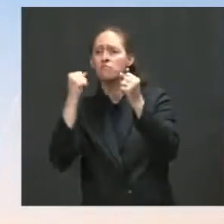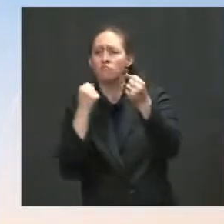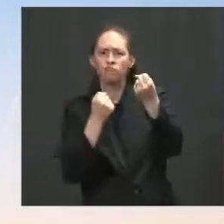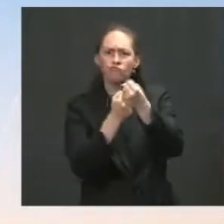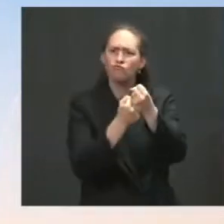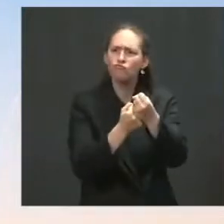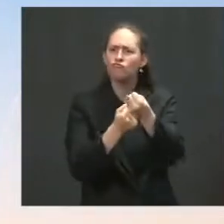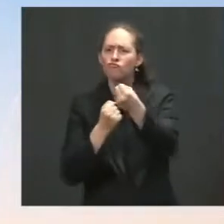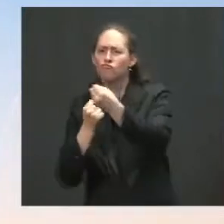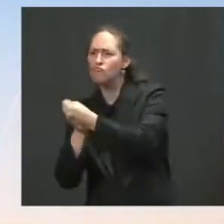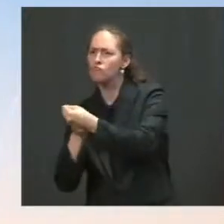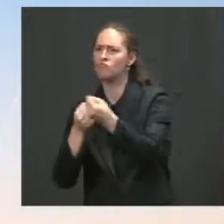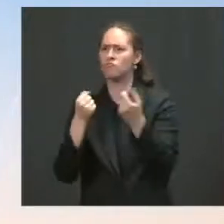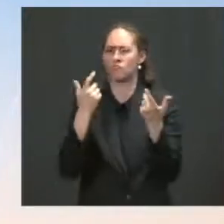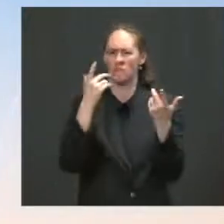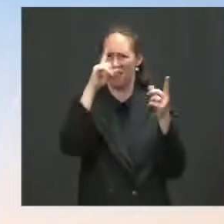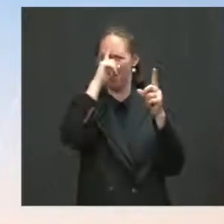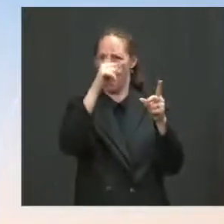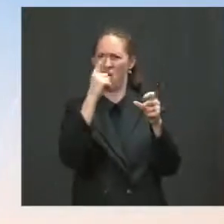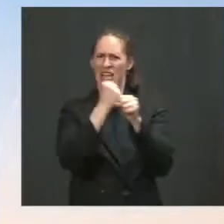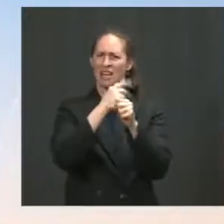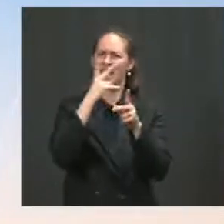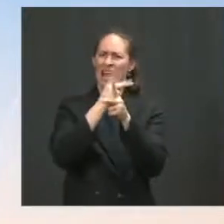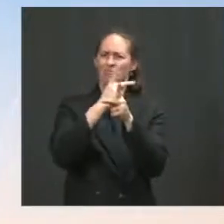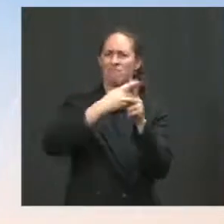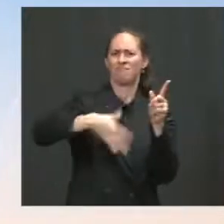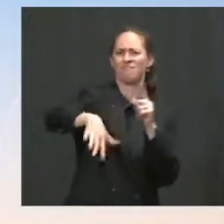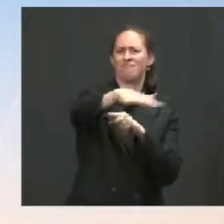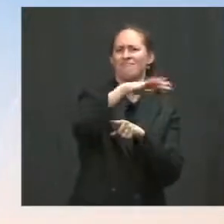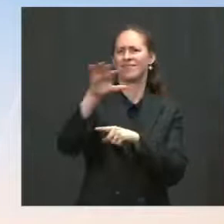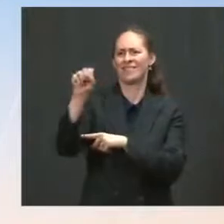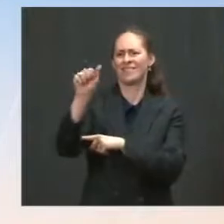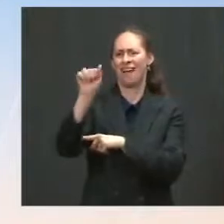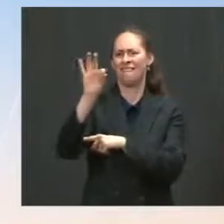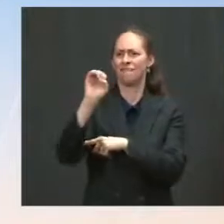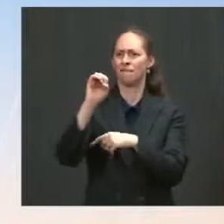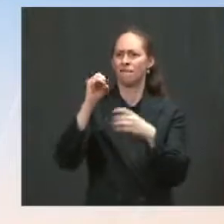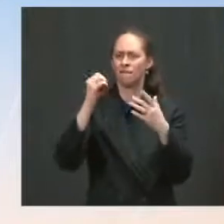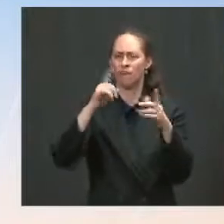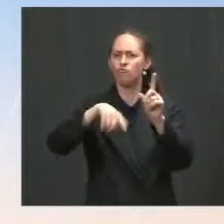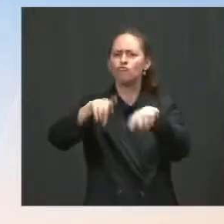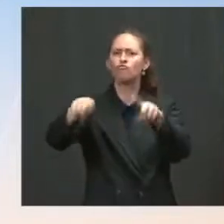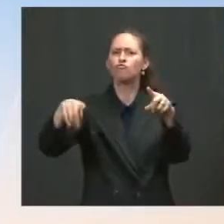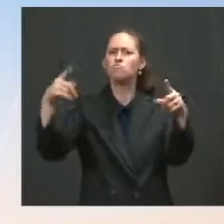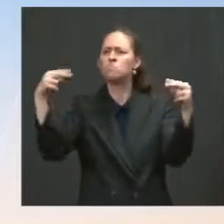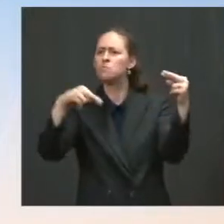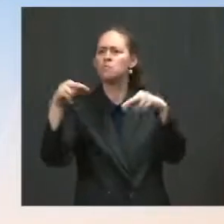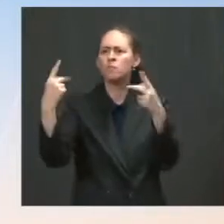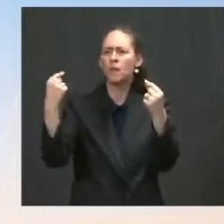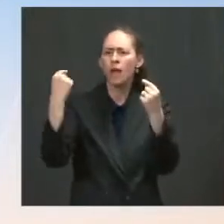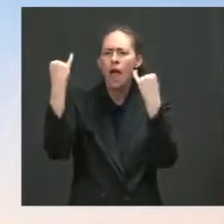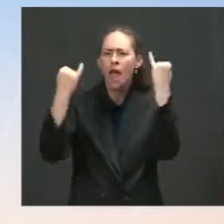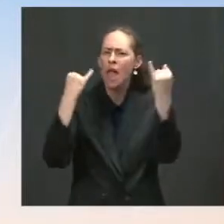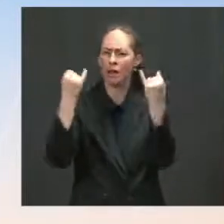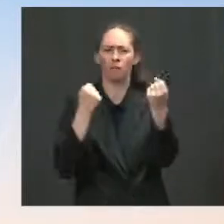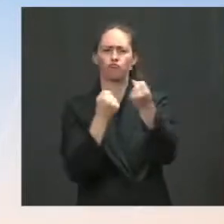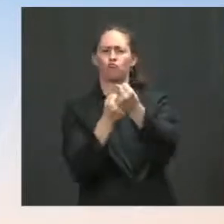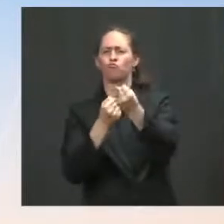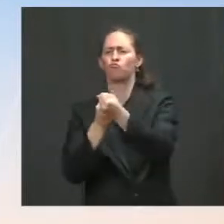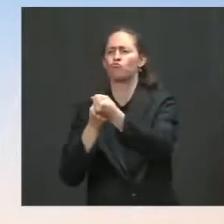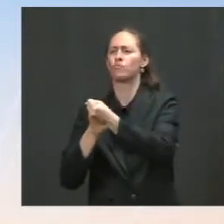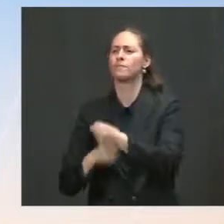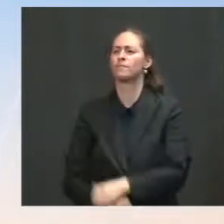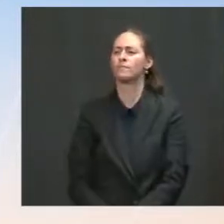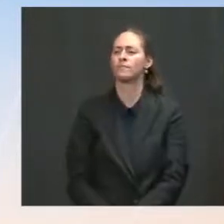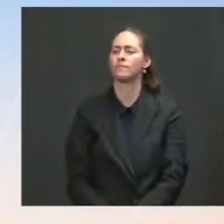from community to community. And our view is that any verification program should meet a few standards. Accessibility, it